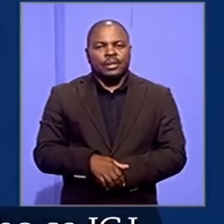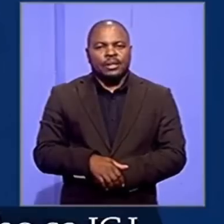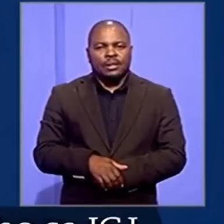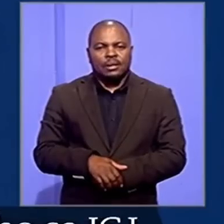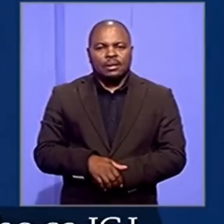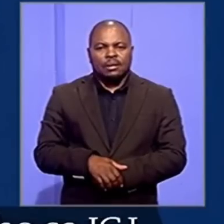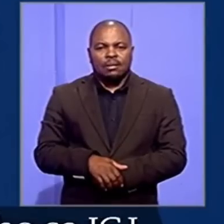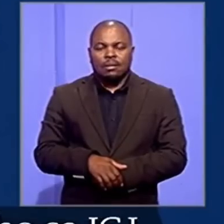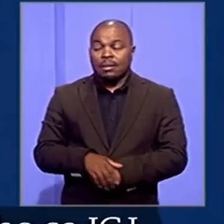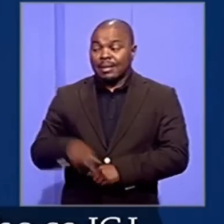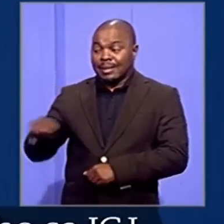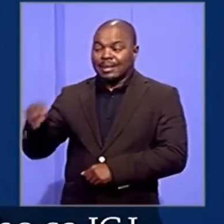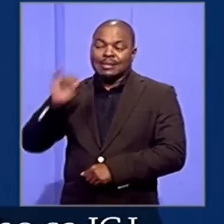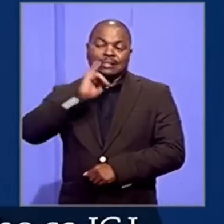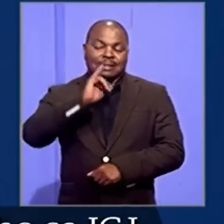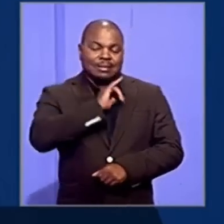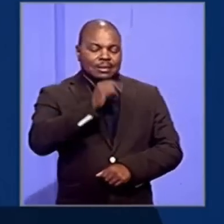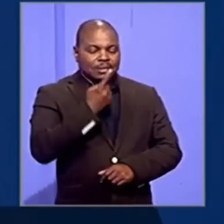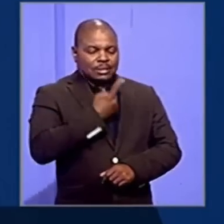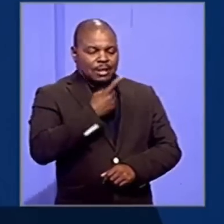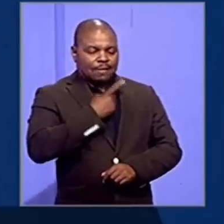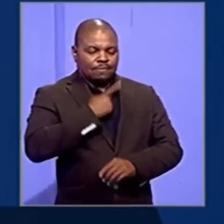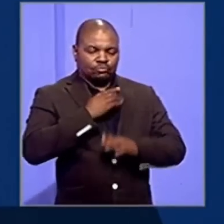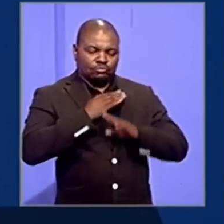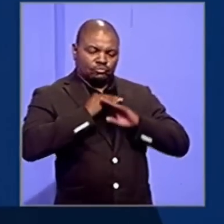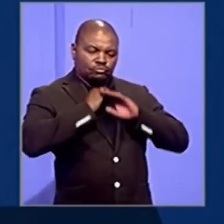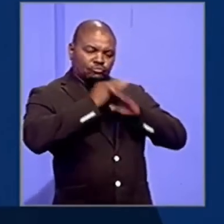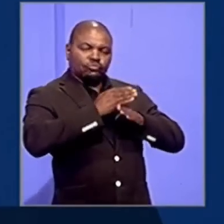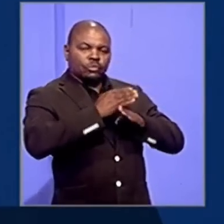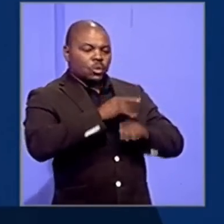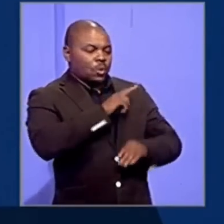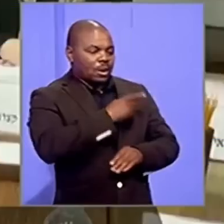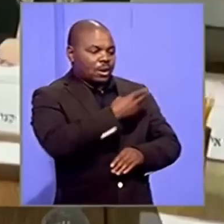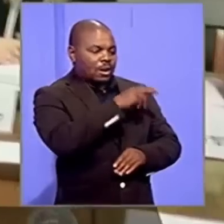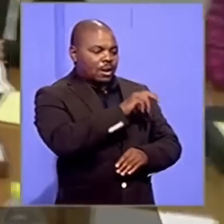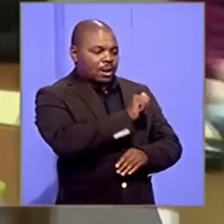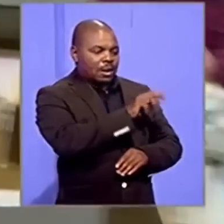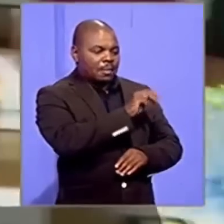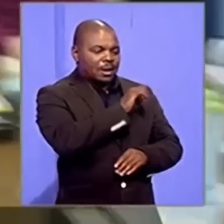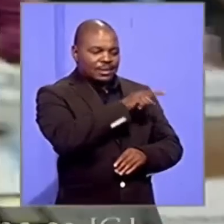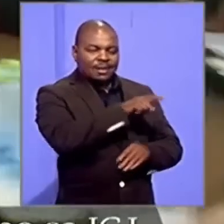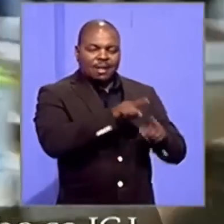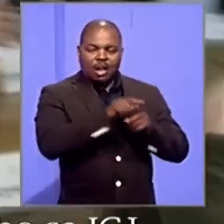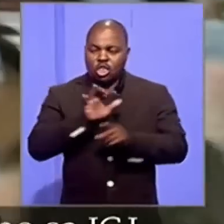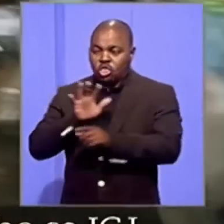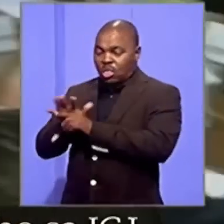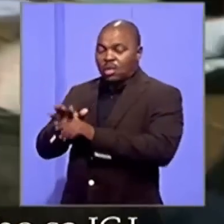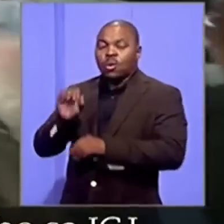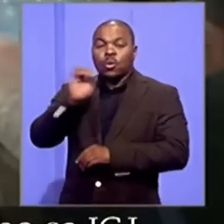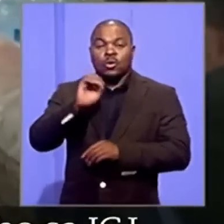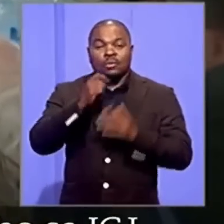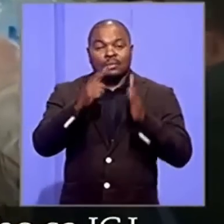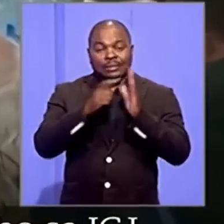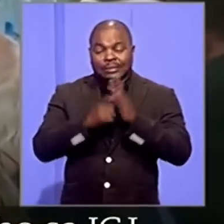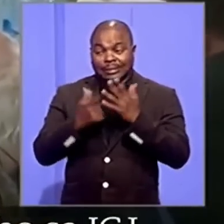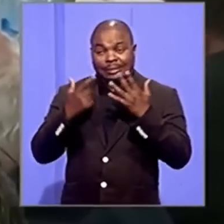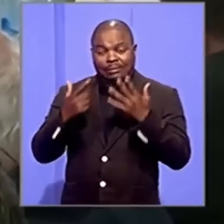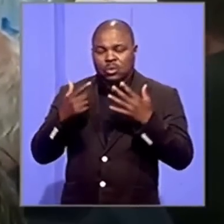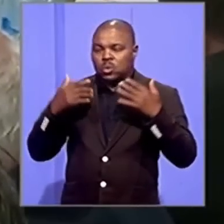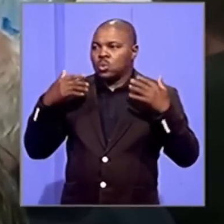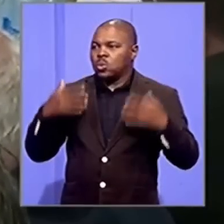Israel will continue to defend itself against Hamas, a genocidal terror organization. On October 7th, Hamas perpetrated the